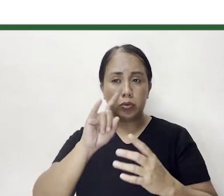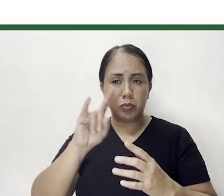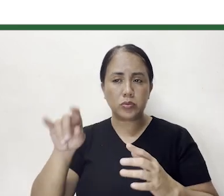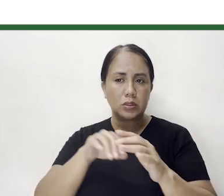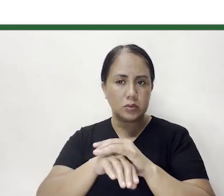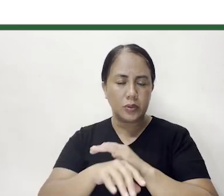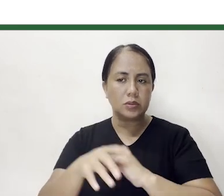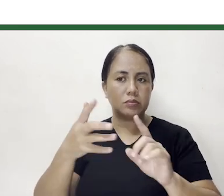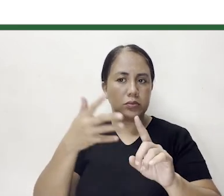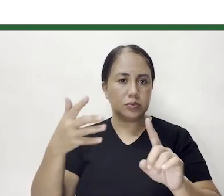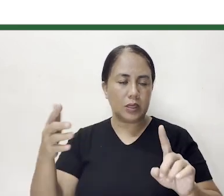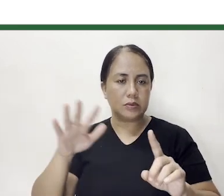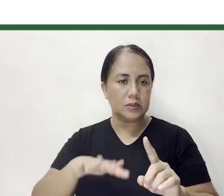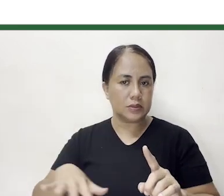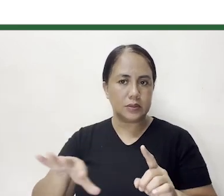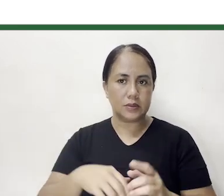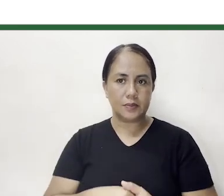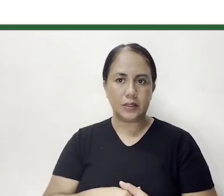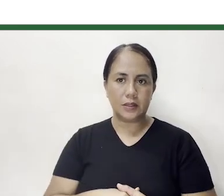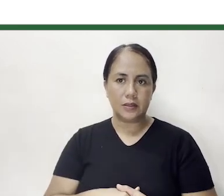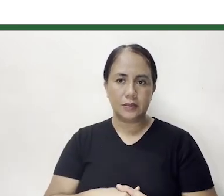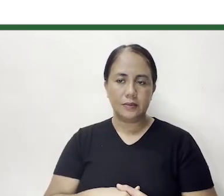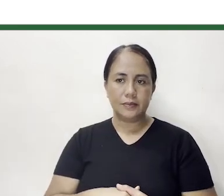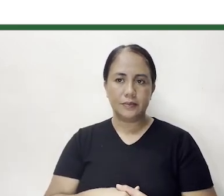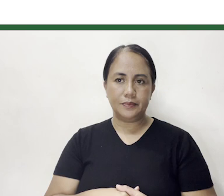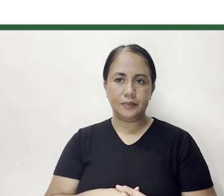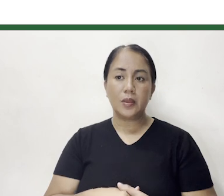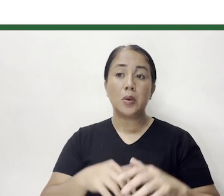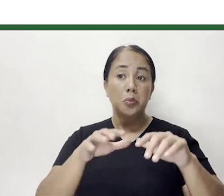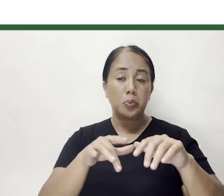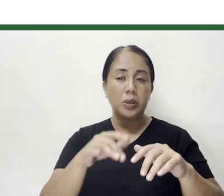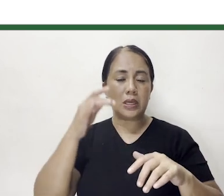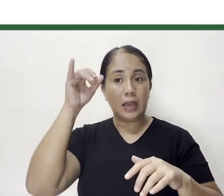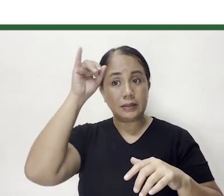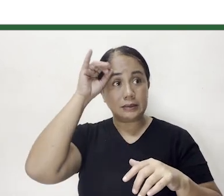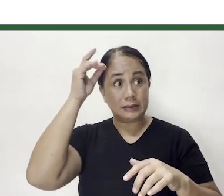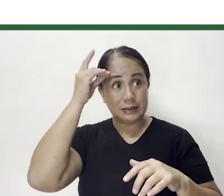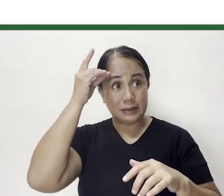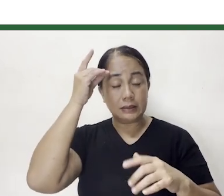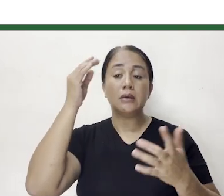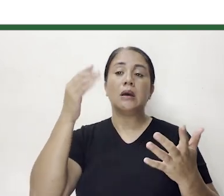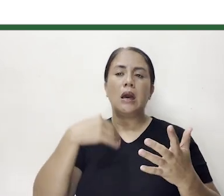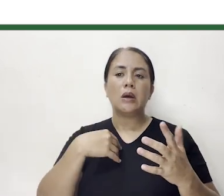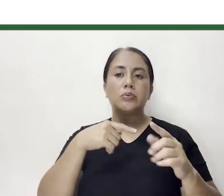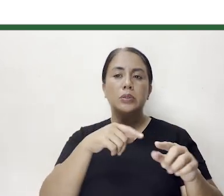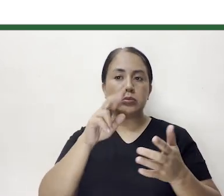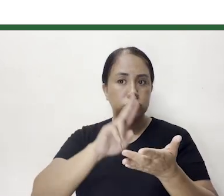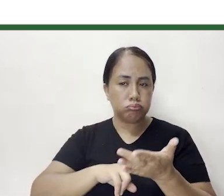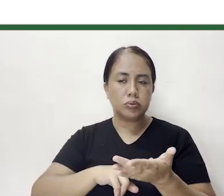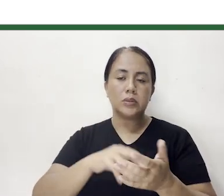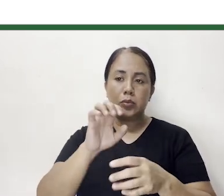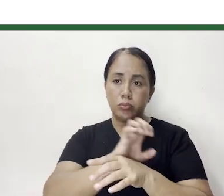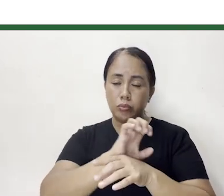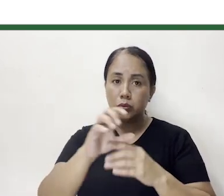promotes accessibility in LGBTQIA+ spaces. A person with intellectual disability